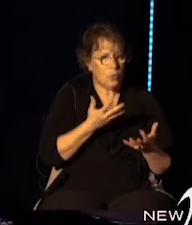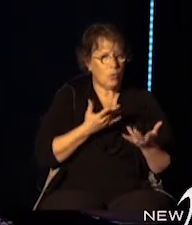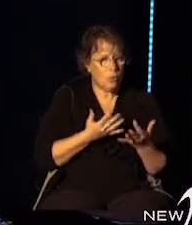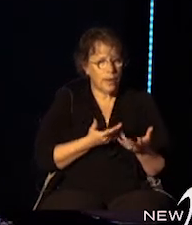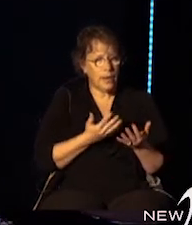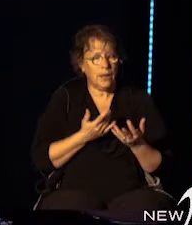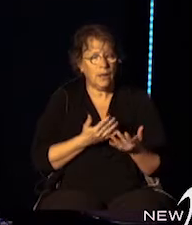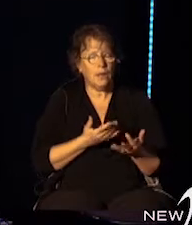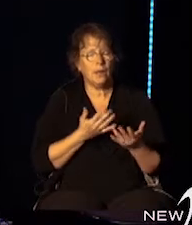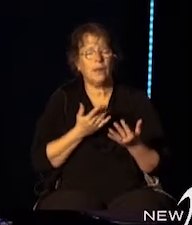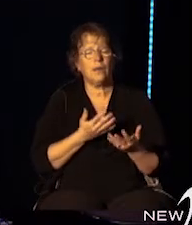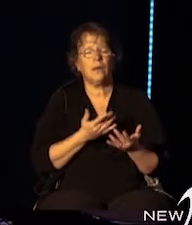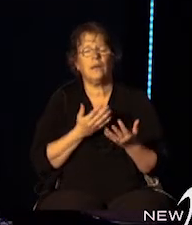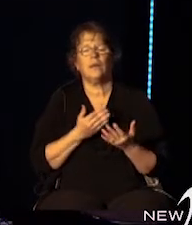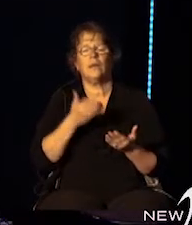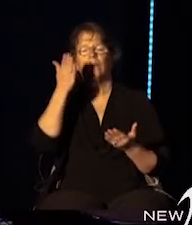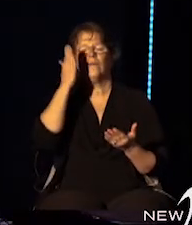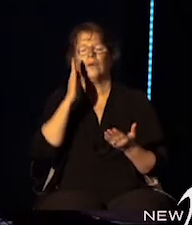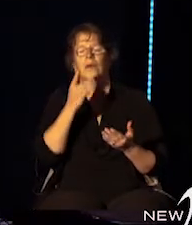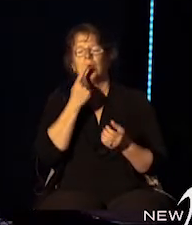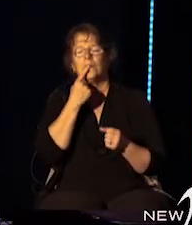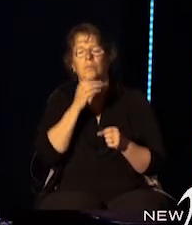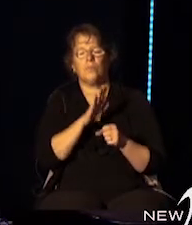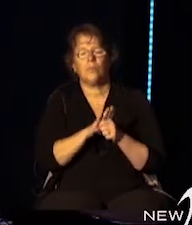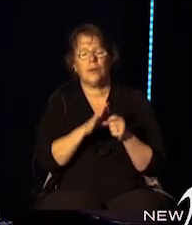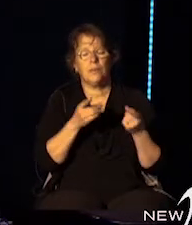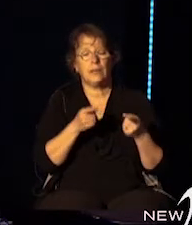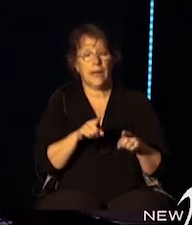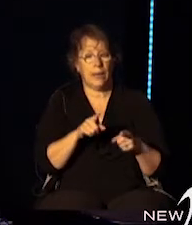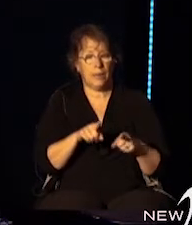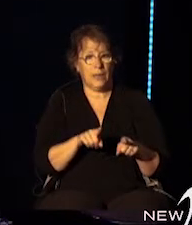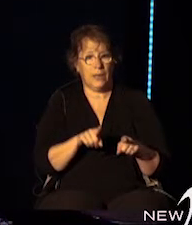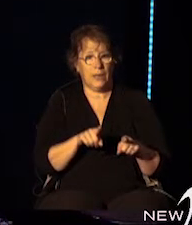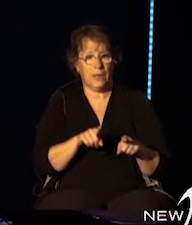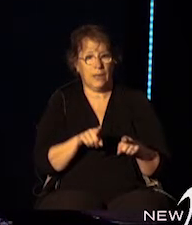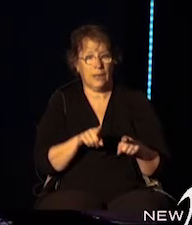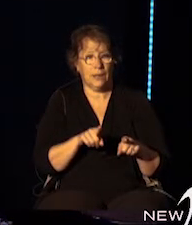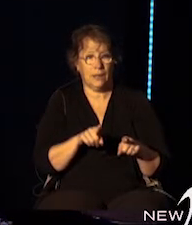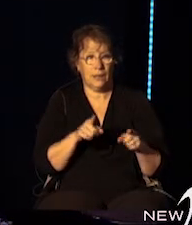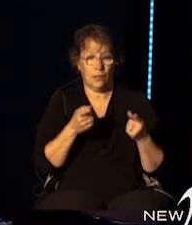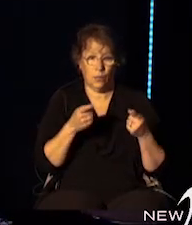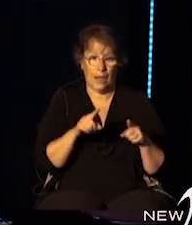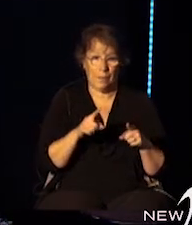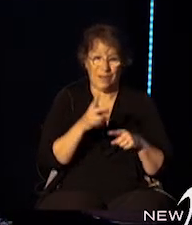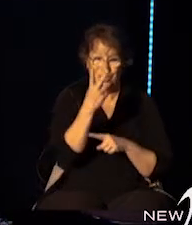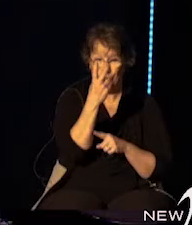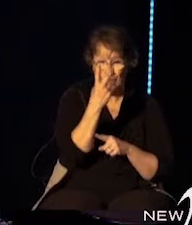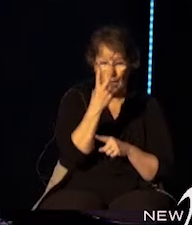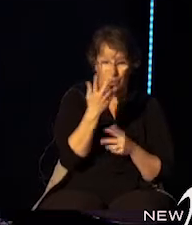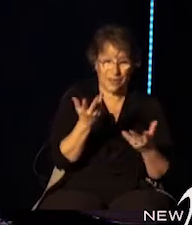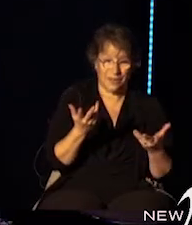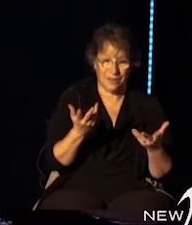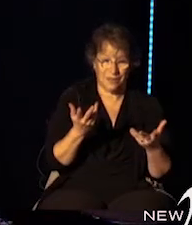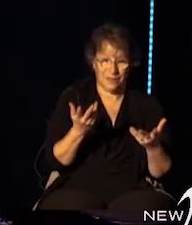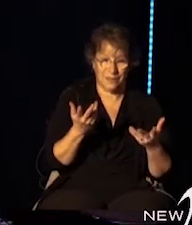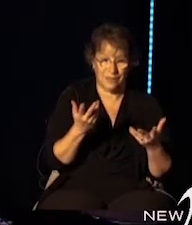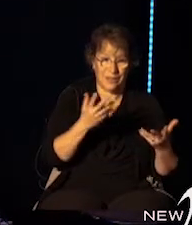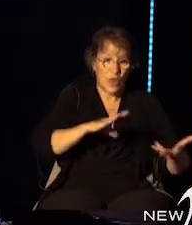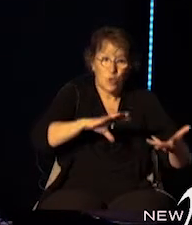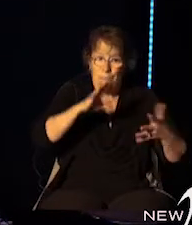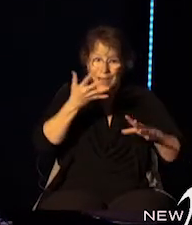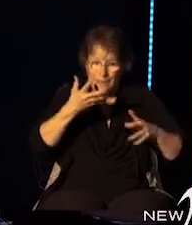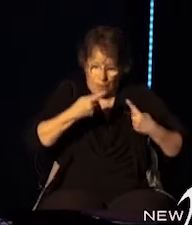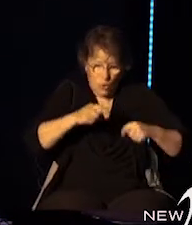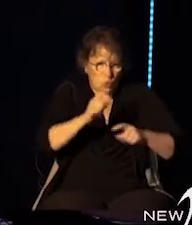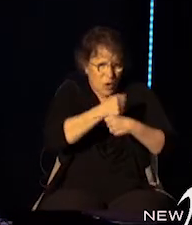promise, and God delivered his promise. You doubted along the way, and you messed up and tried to force his will,